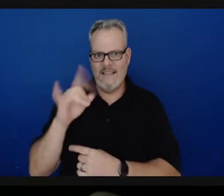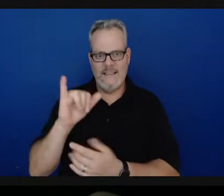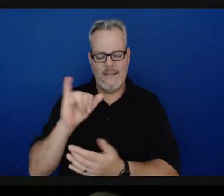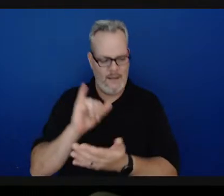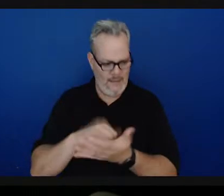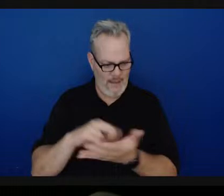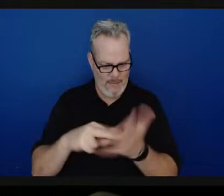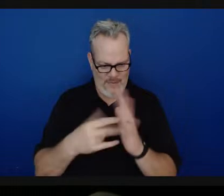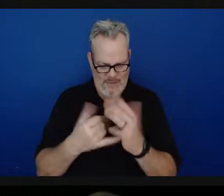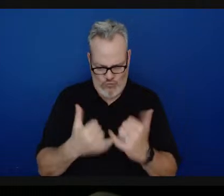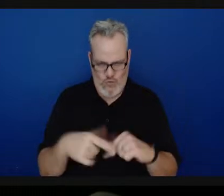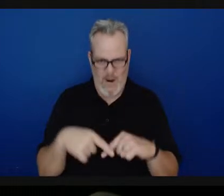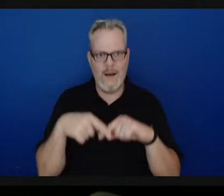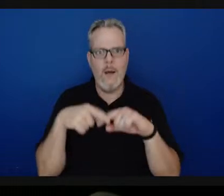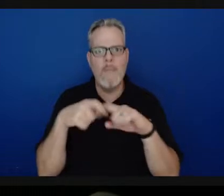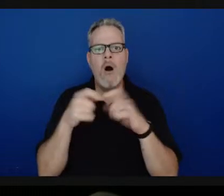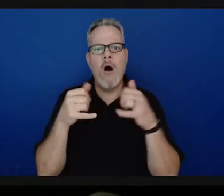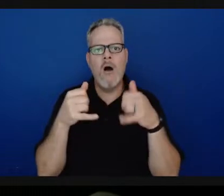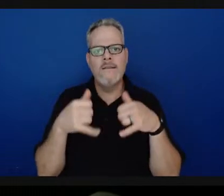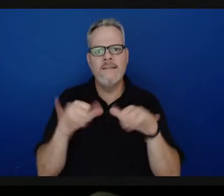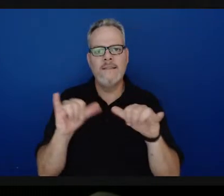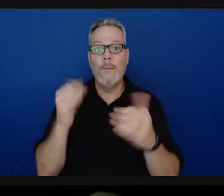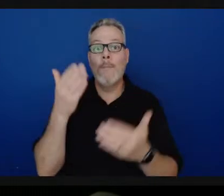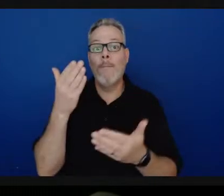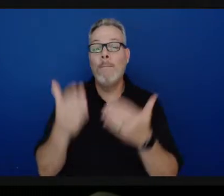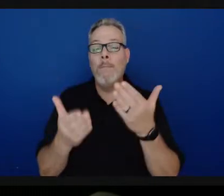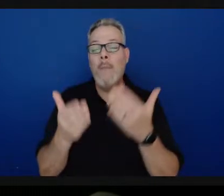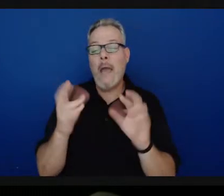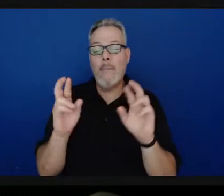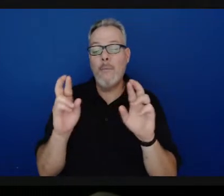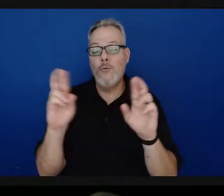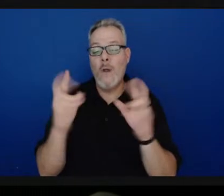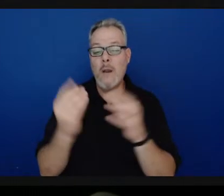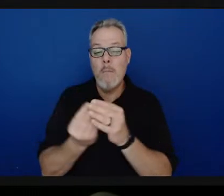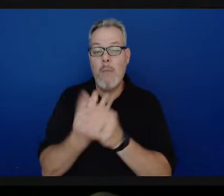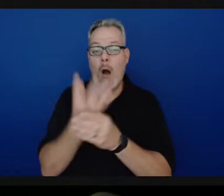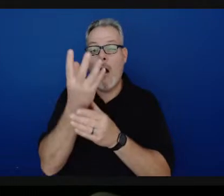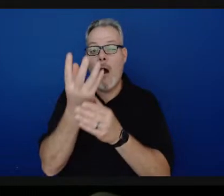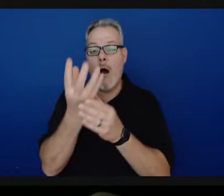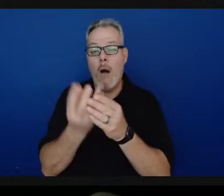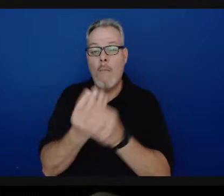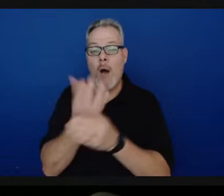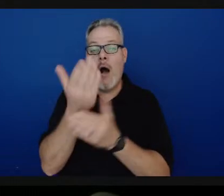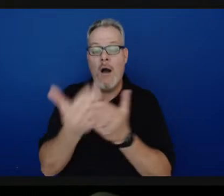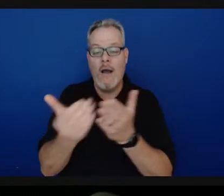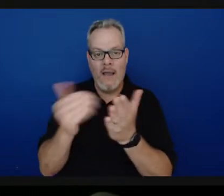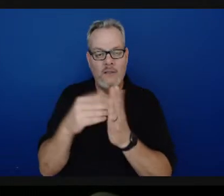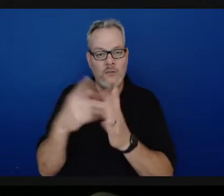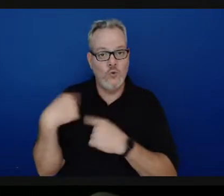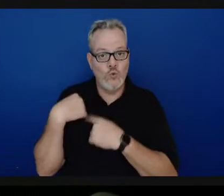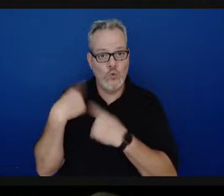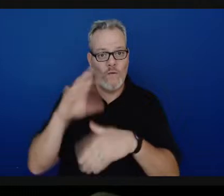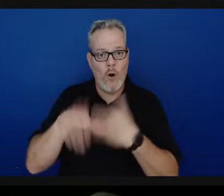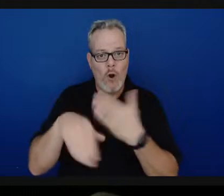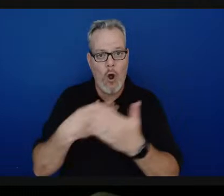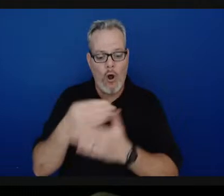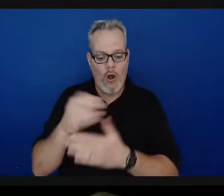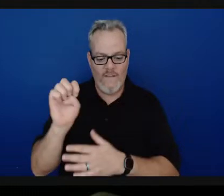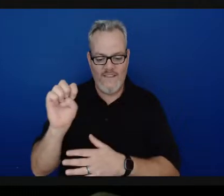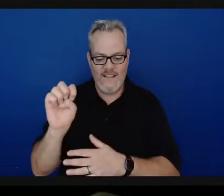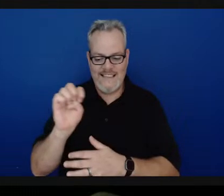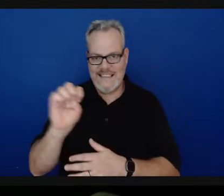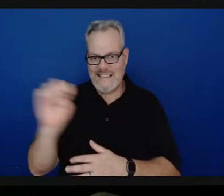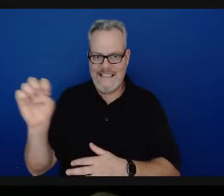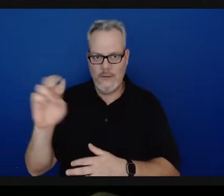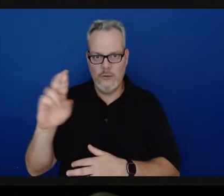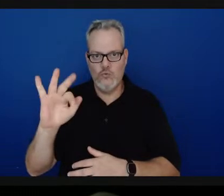a pause state, maybe ready to get restarted. So far, all the East Rift Zone activity has been in the Middle